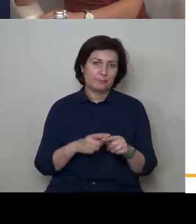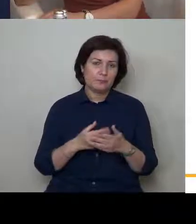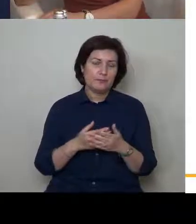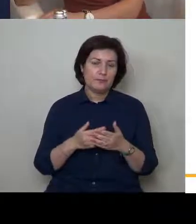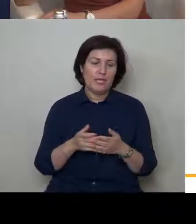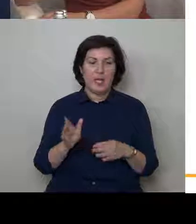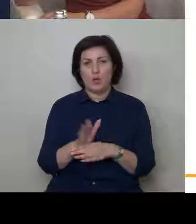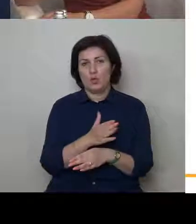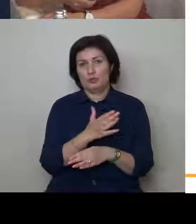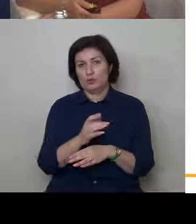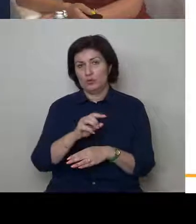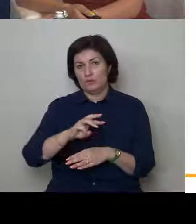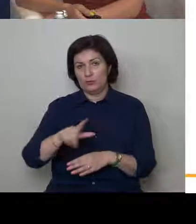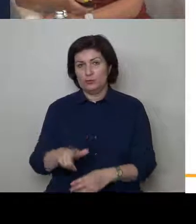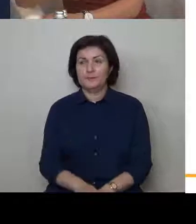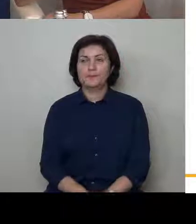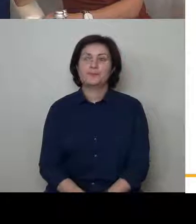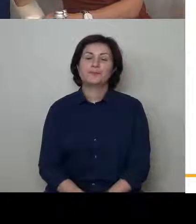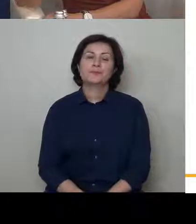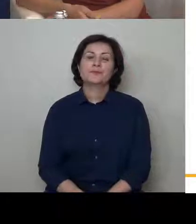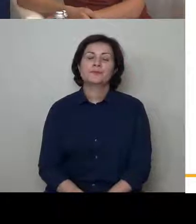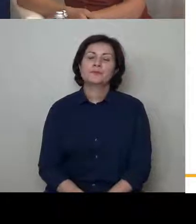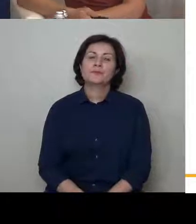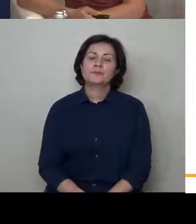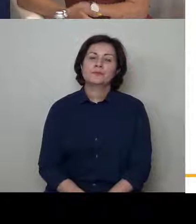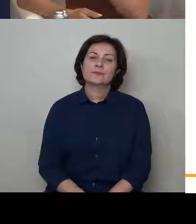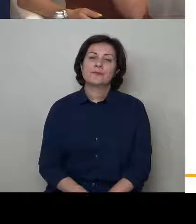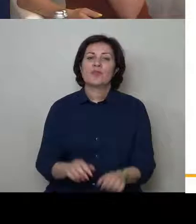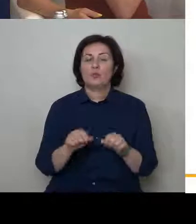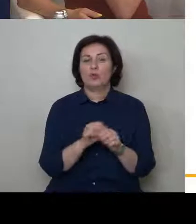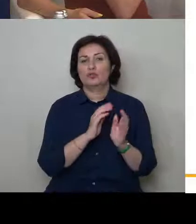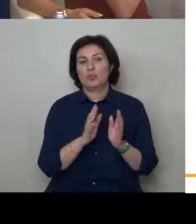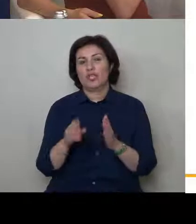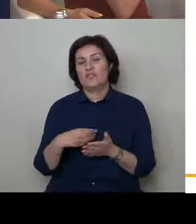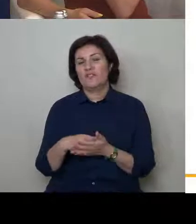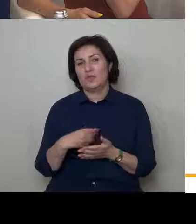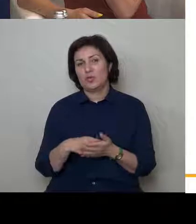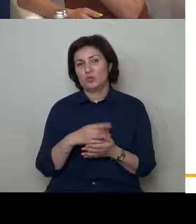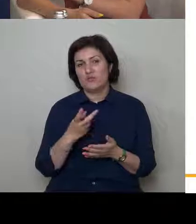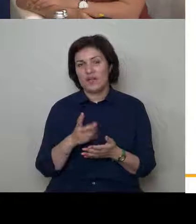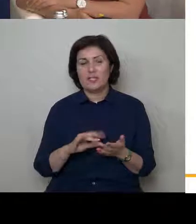212.10 as part of illegal campaigning.